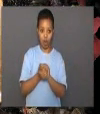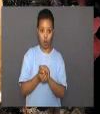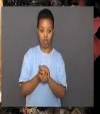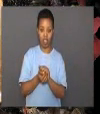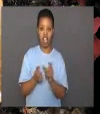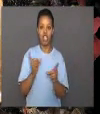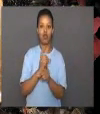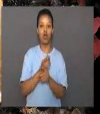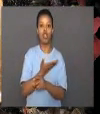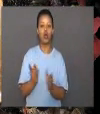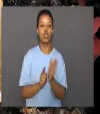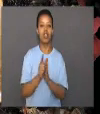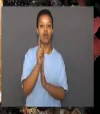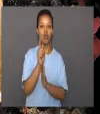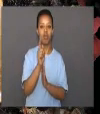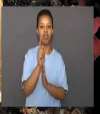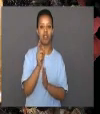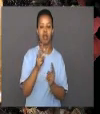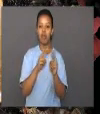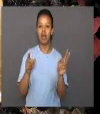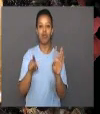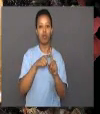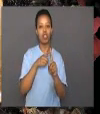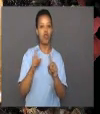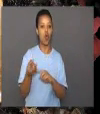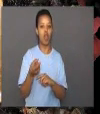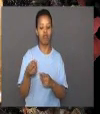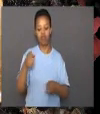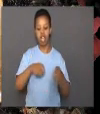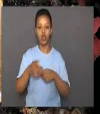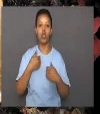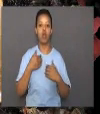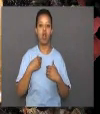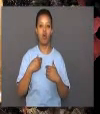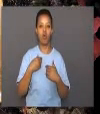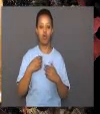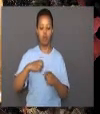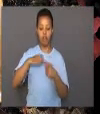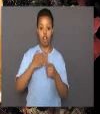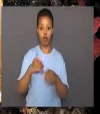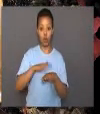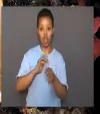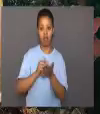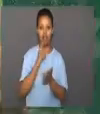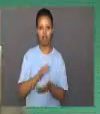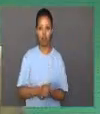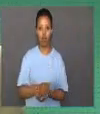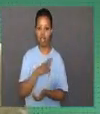for future organic development has a very positive impact on the environment.